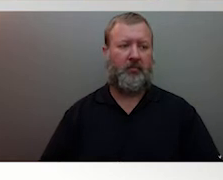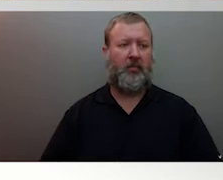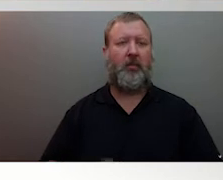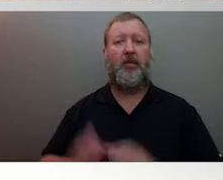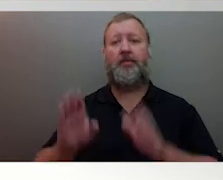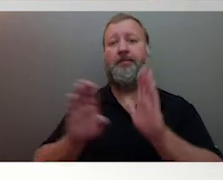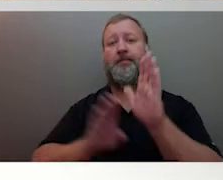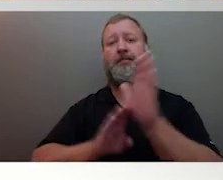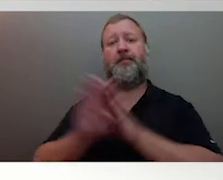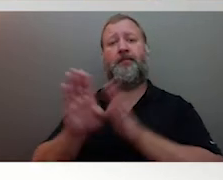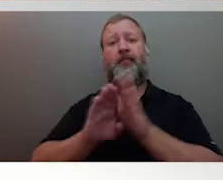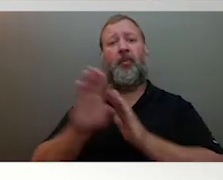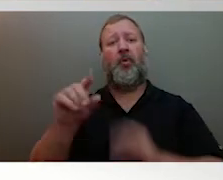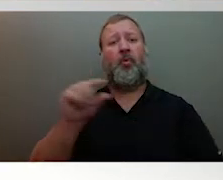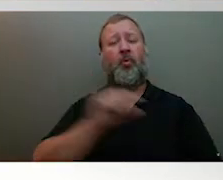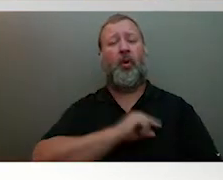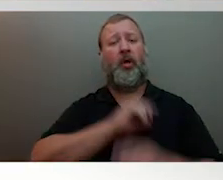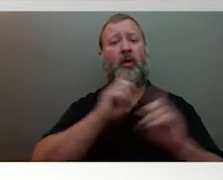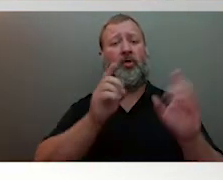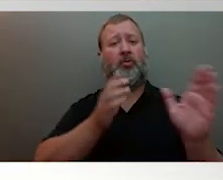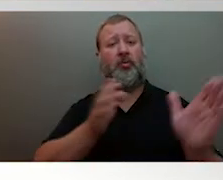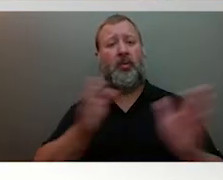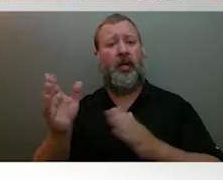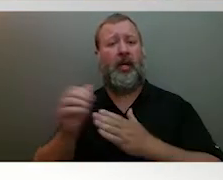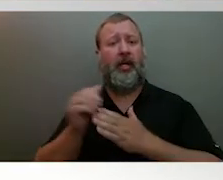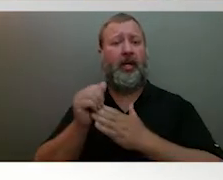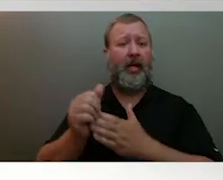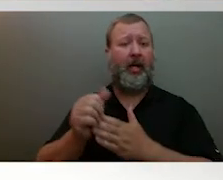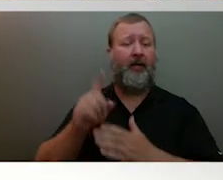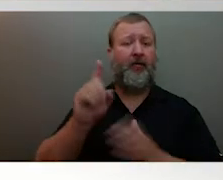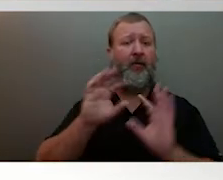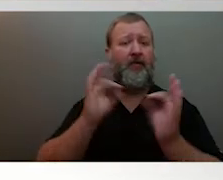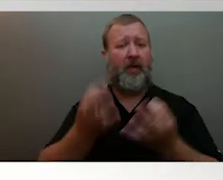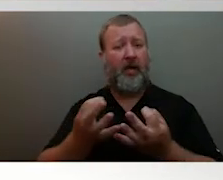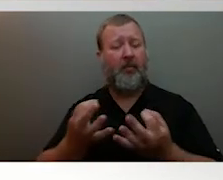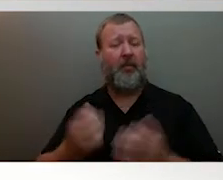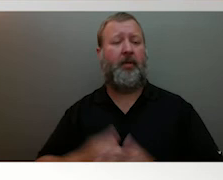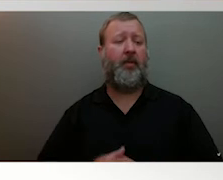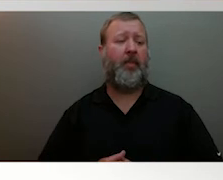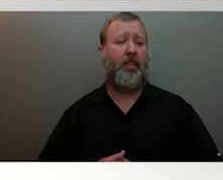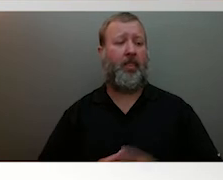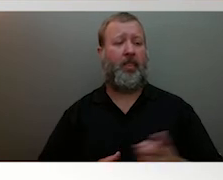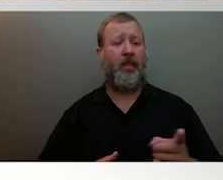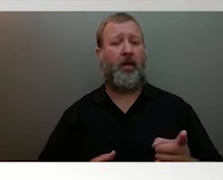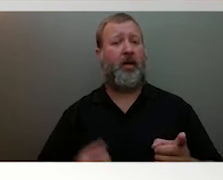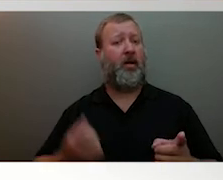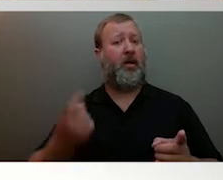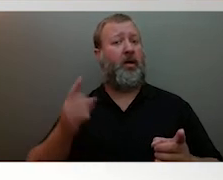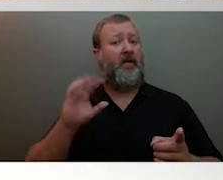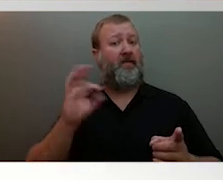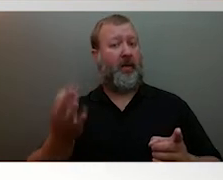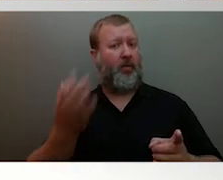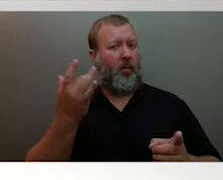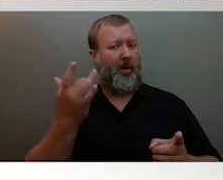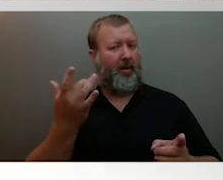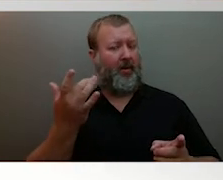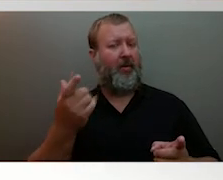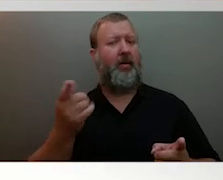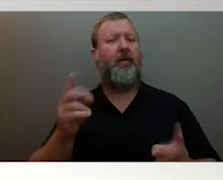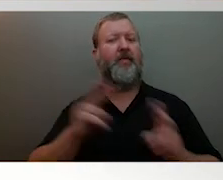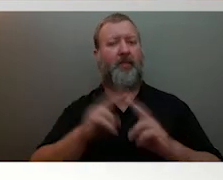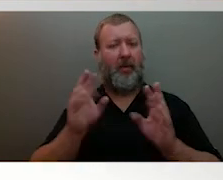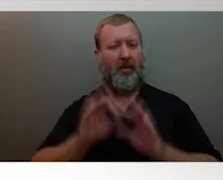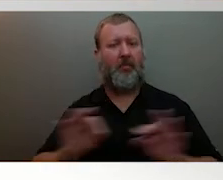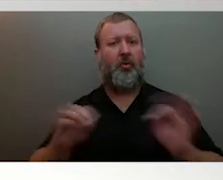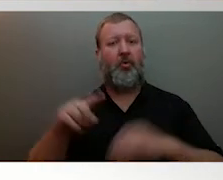Individual Education Plans, a guide for instructional personnel and families. The reason why we say in families, it's very